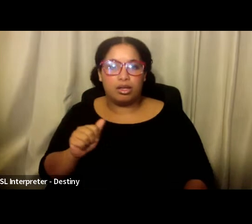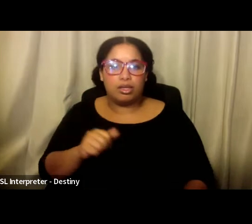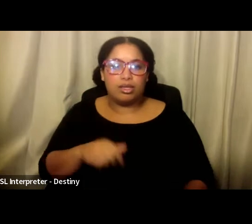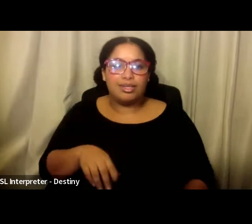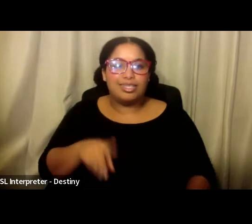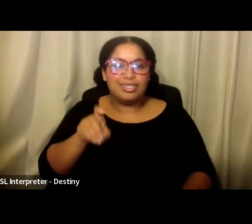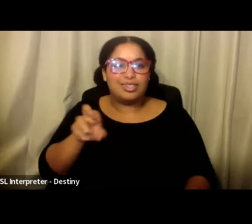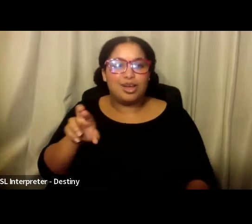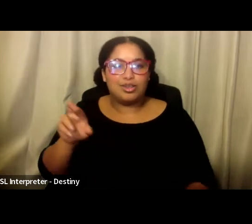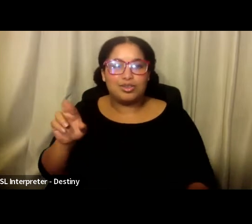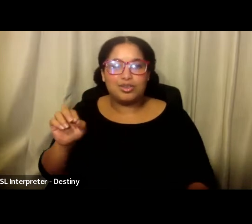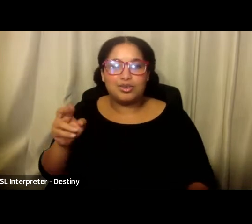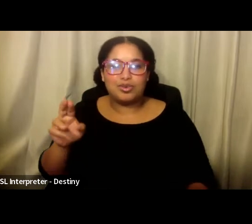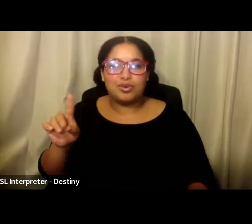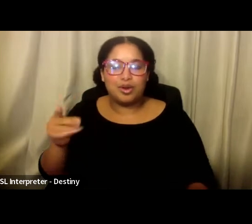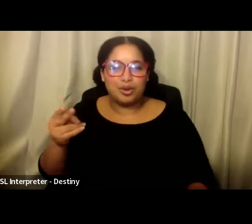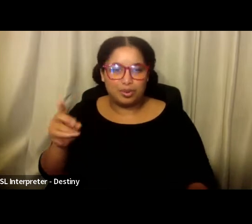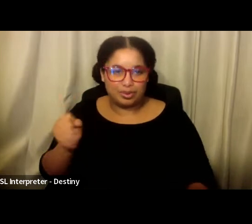Rhodes.